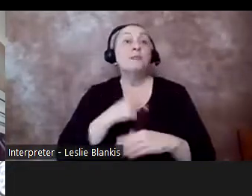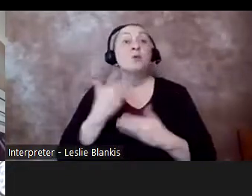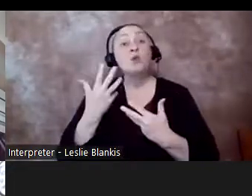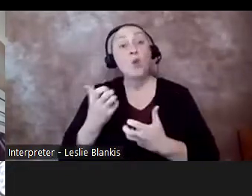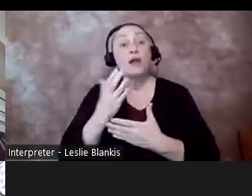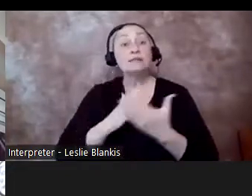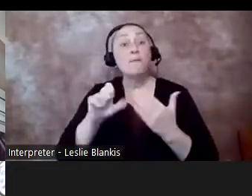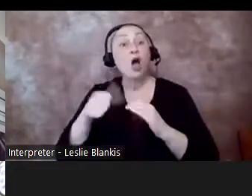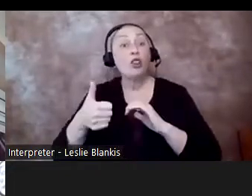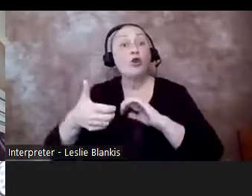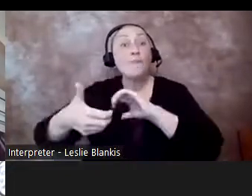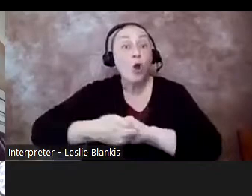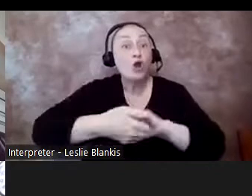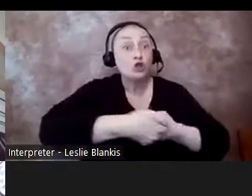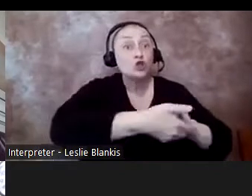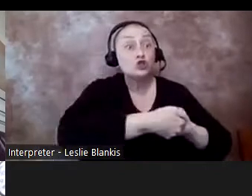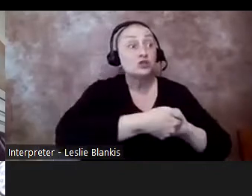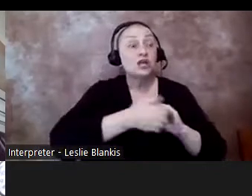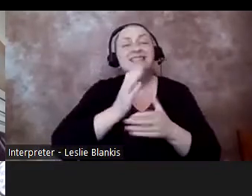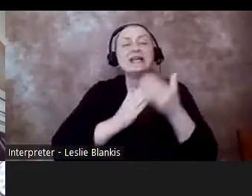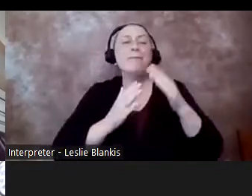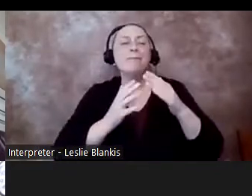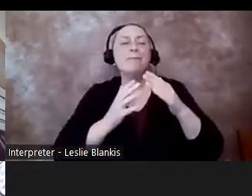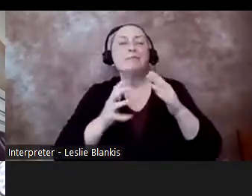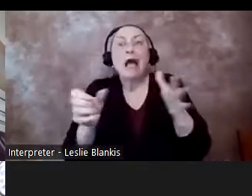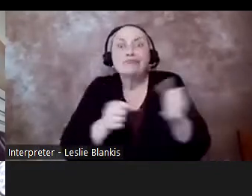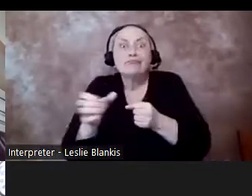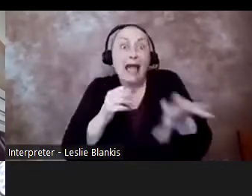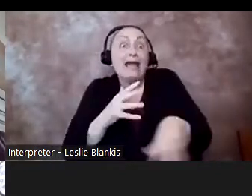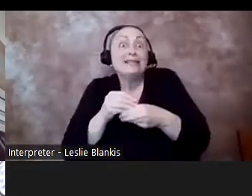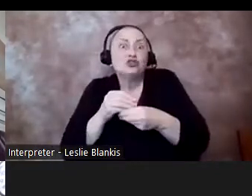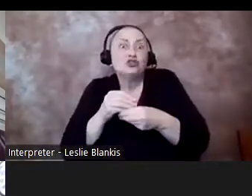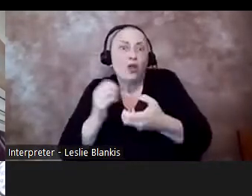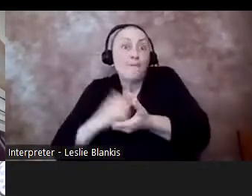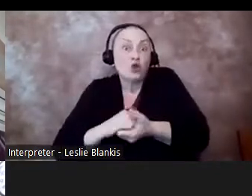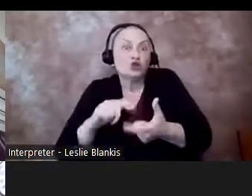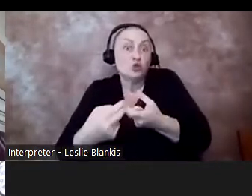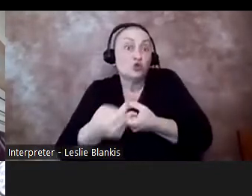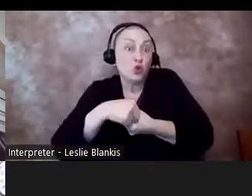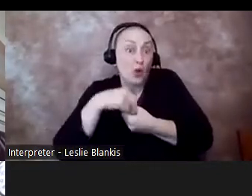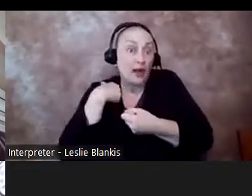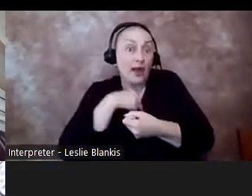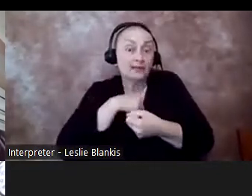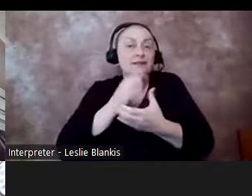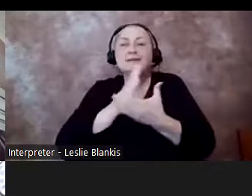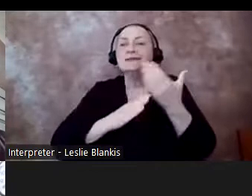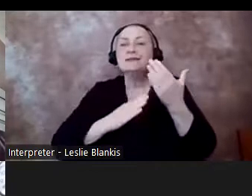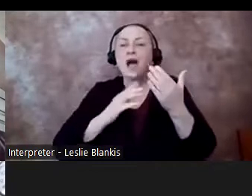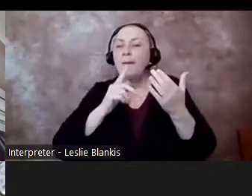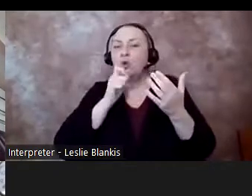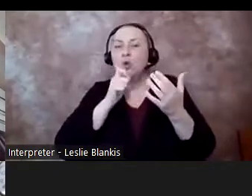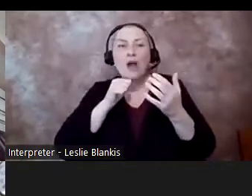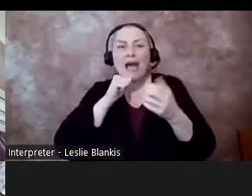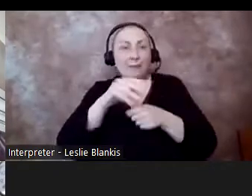some other partners to, some additional partners to join us. Some who haven't been at the